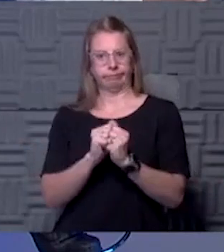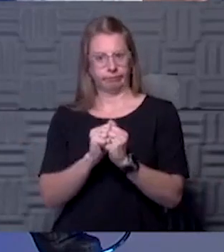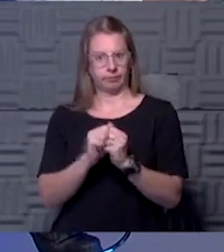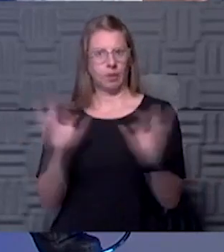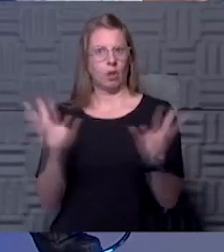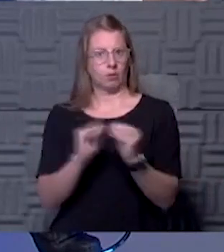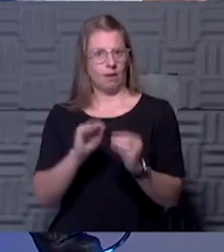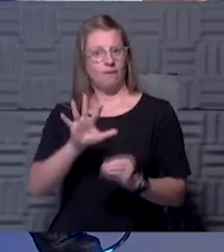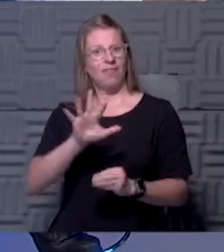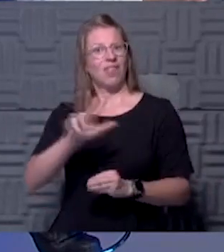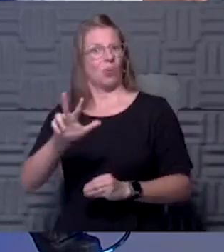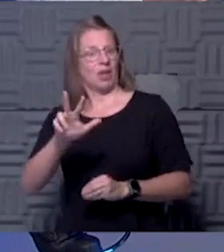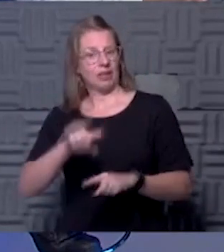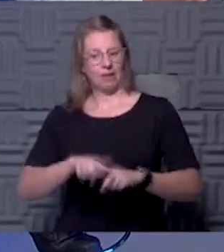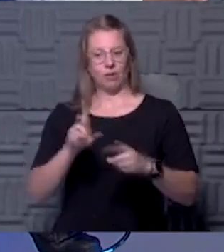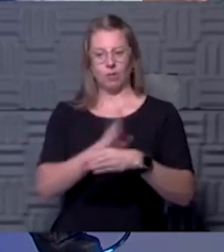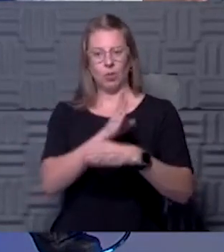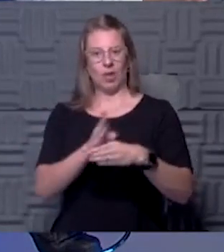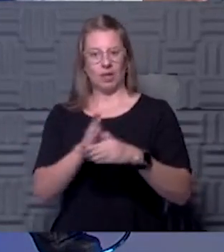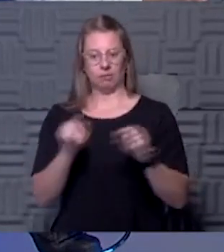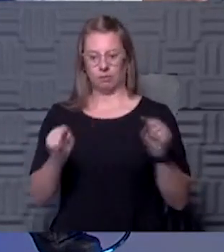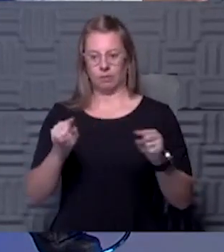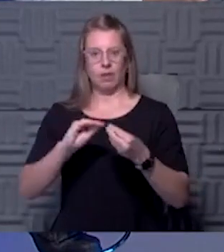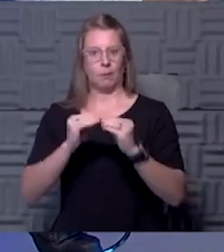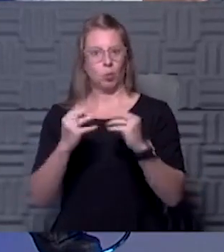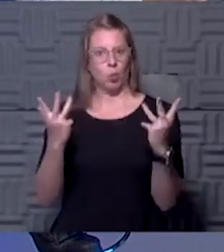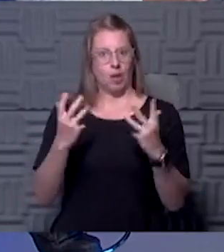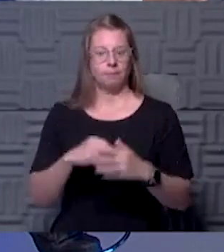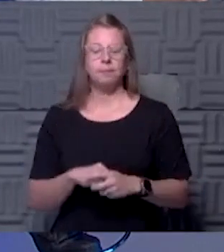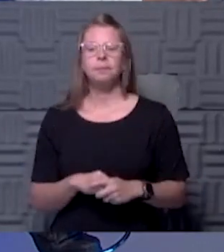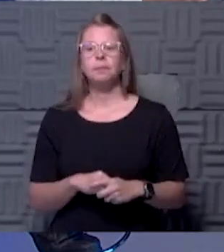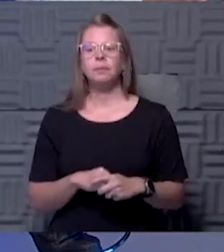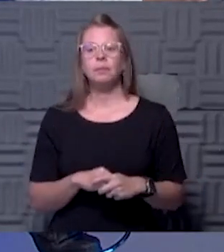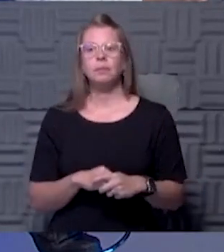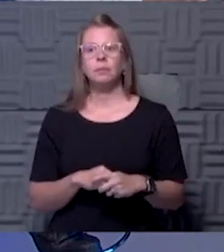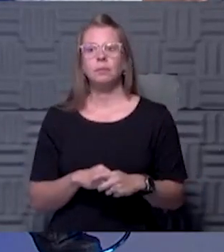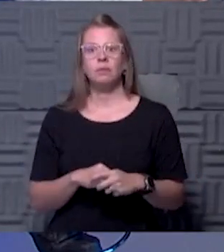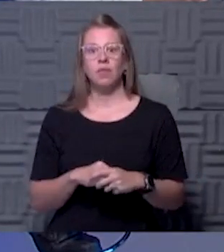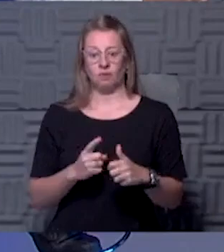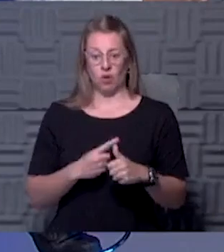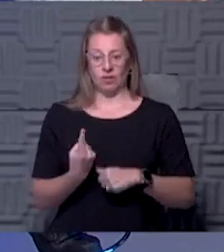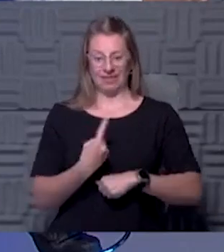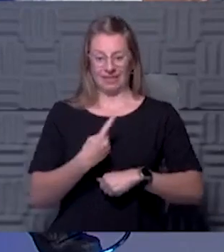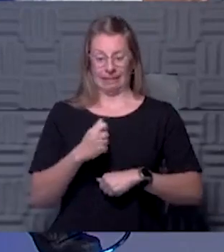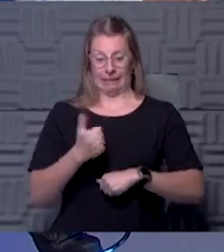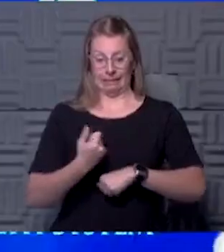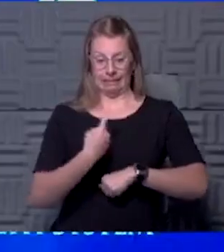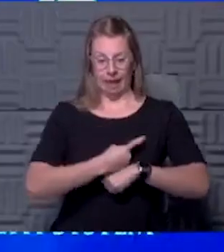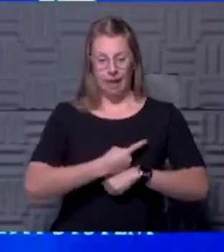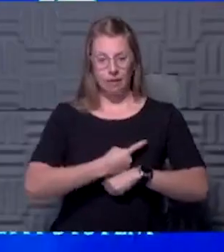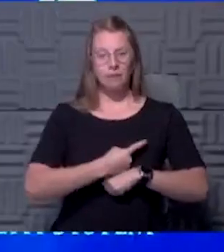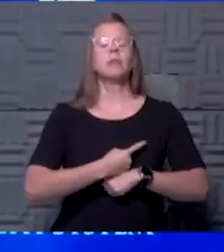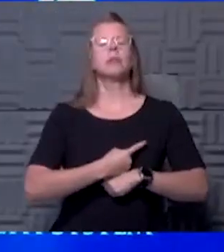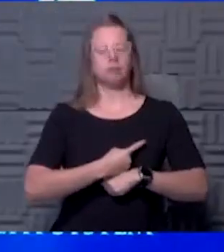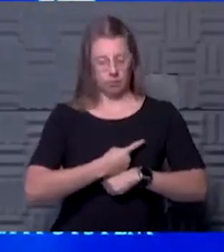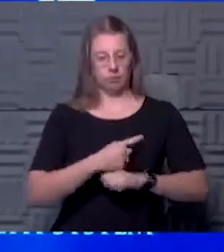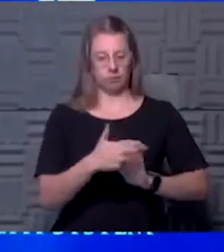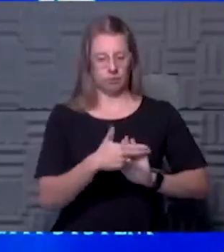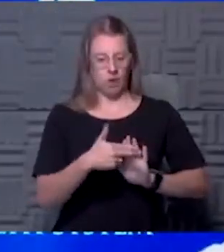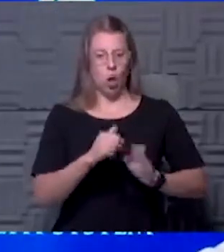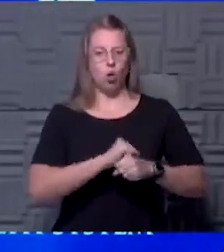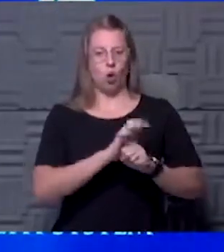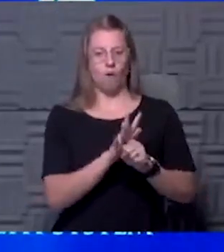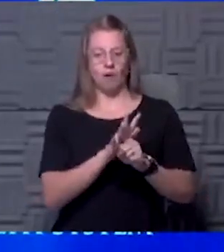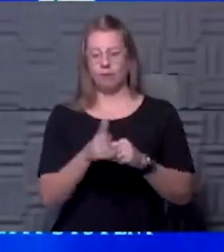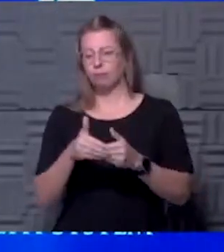around 53. And the difference between those two numbers is that within the first 10 days, you're considered, that's when you have COVID. And after that,